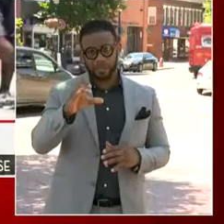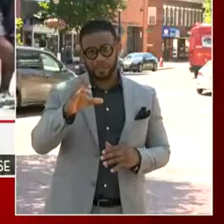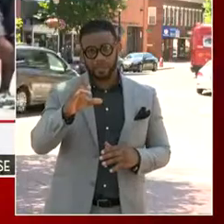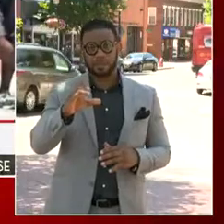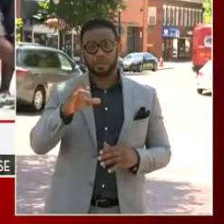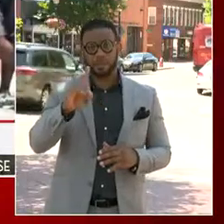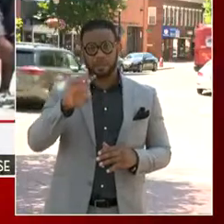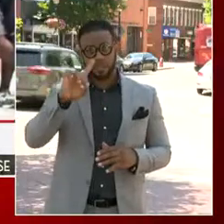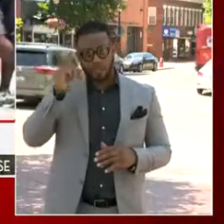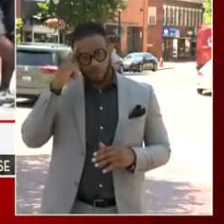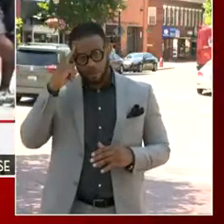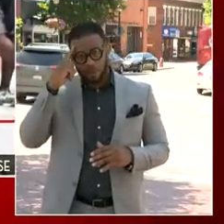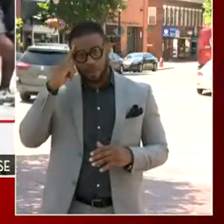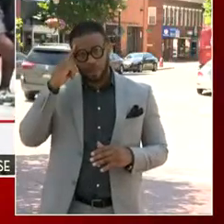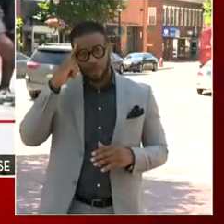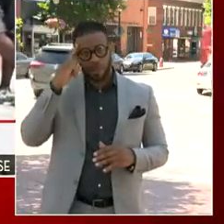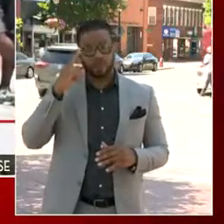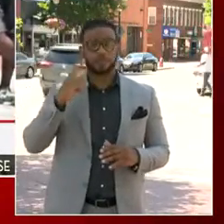and district government